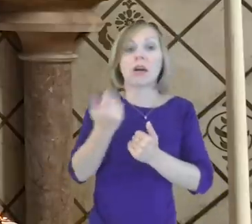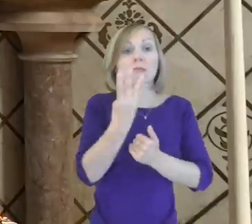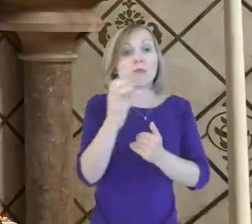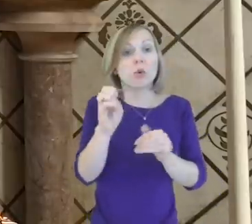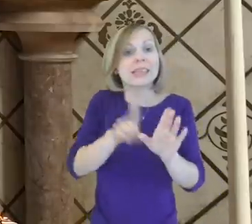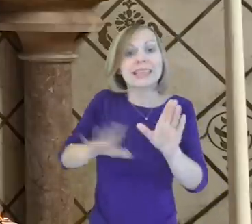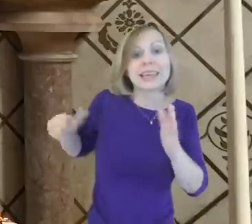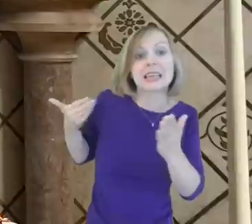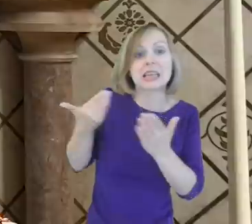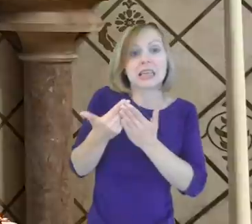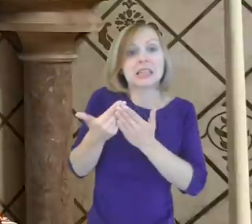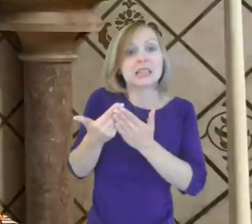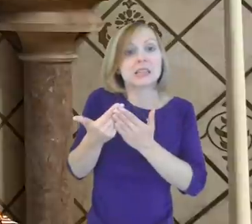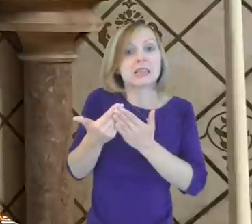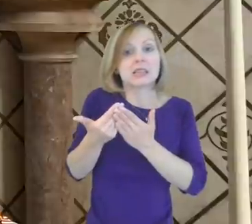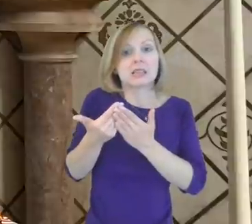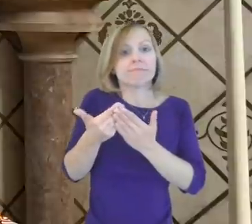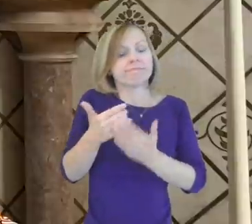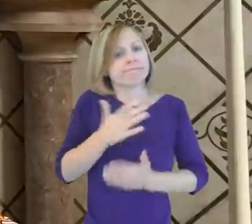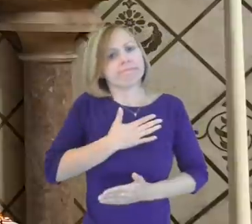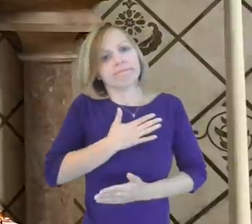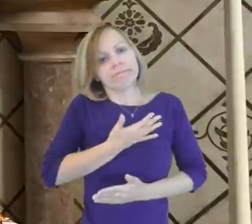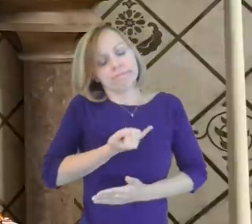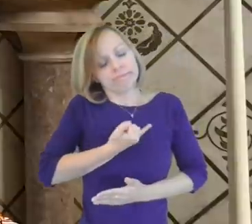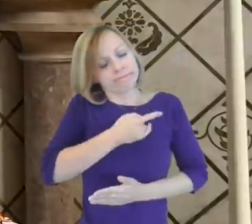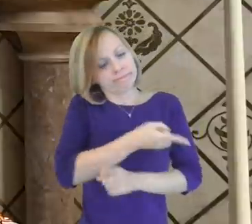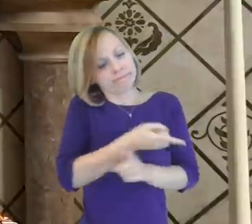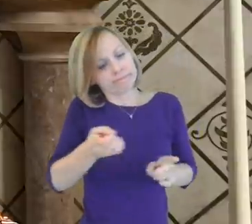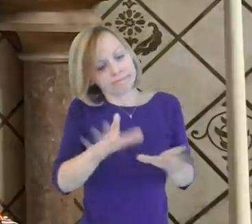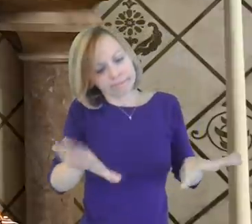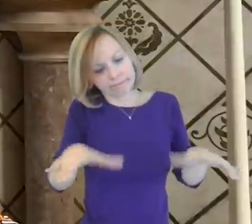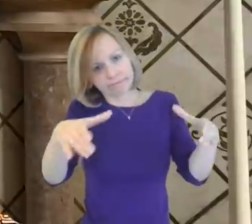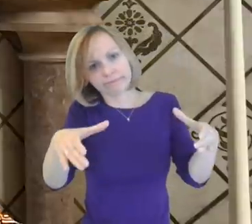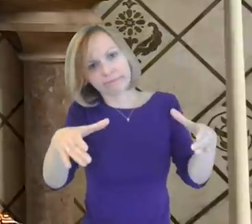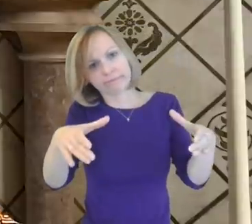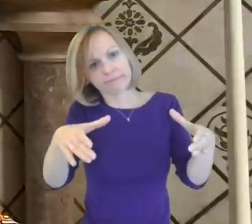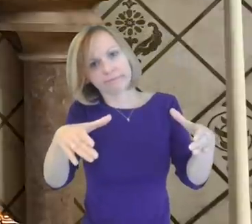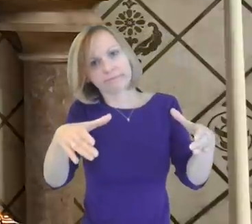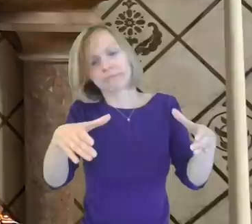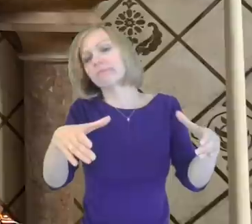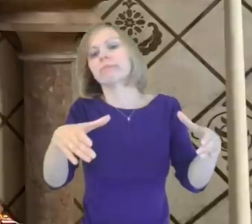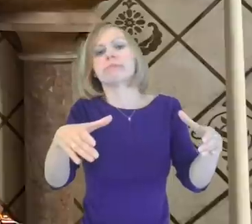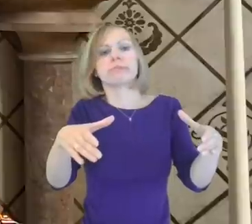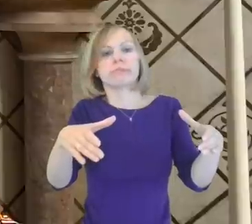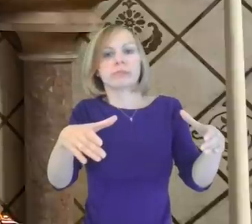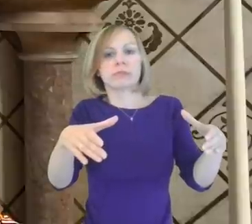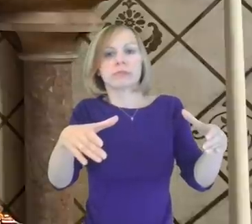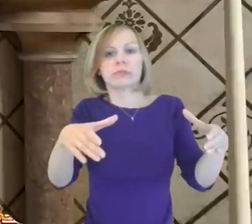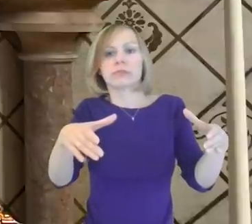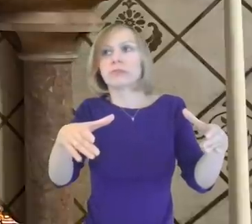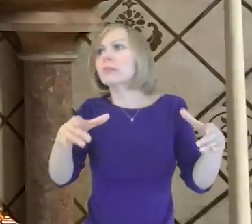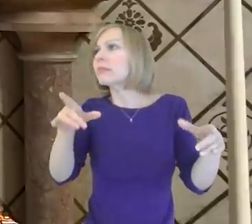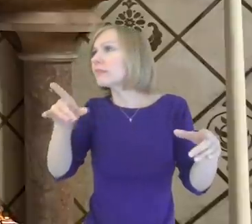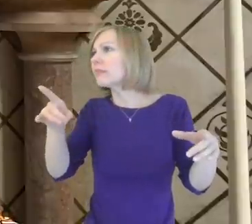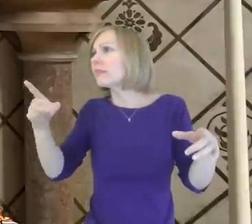40 years long was I grieved with this generation, and said,